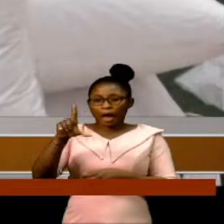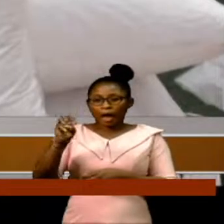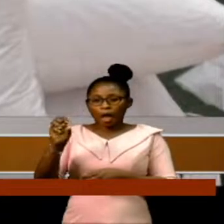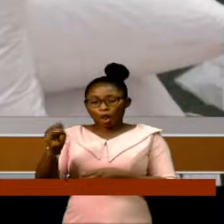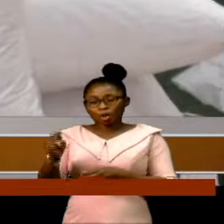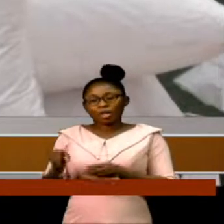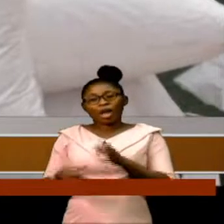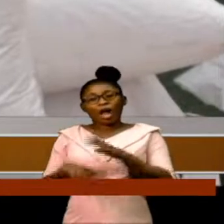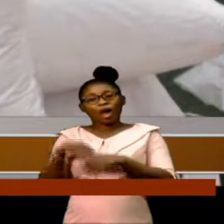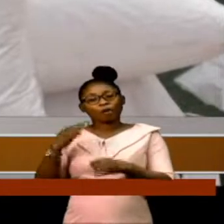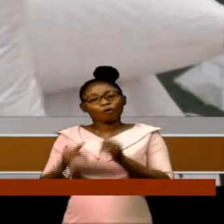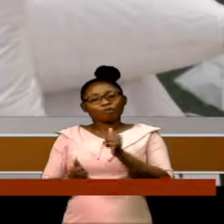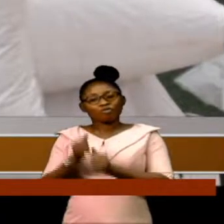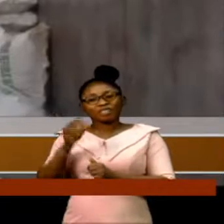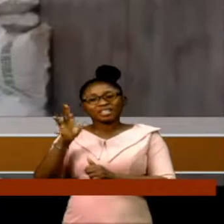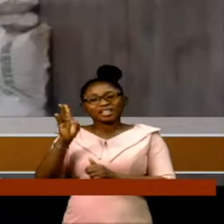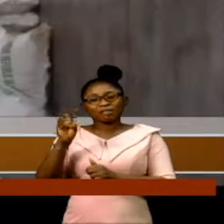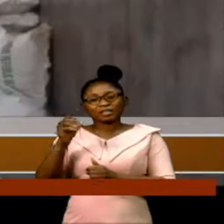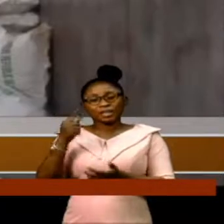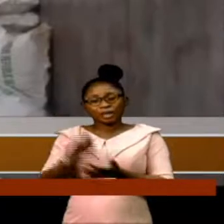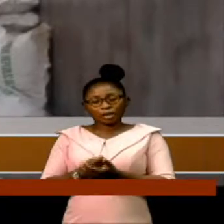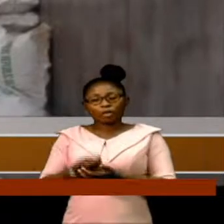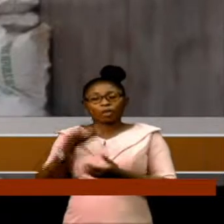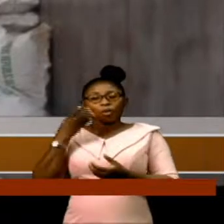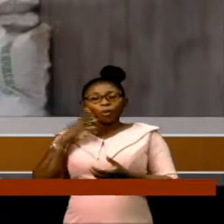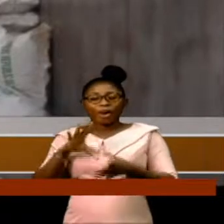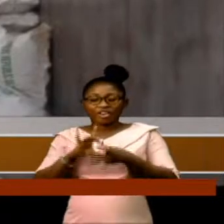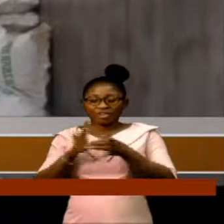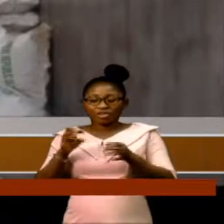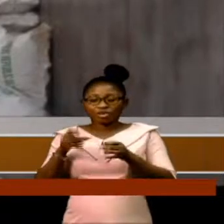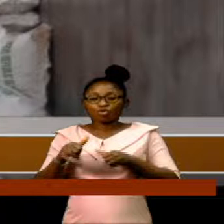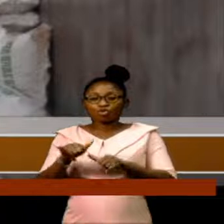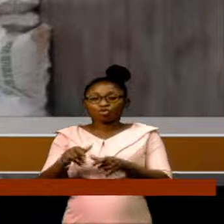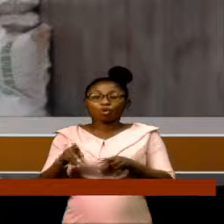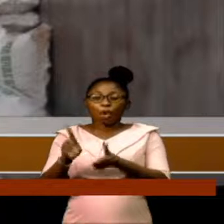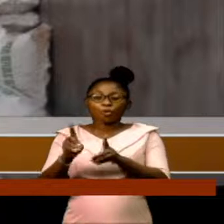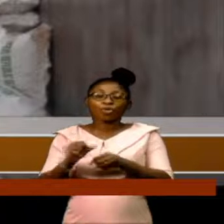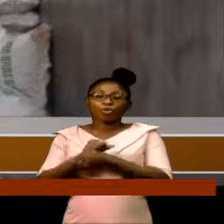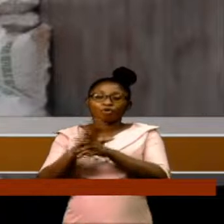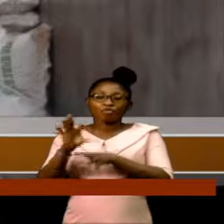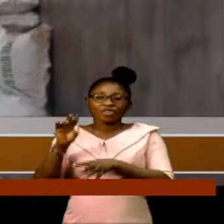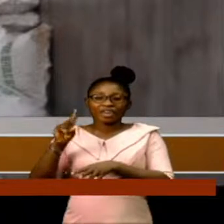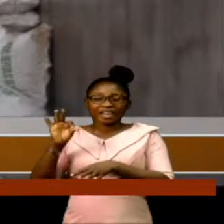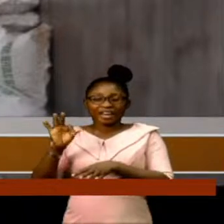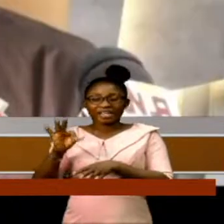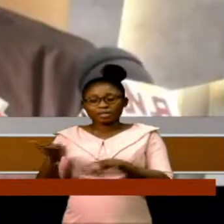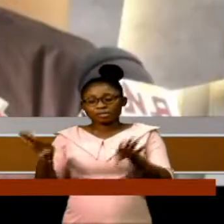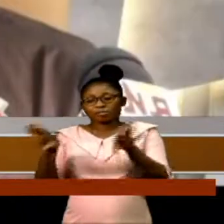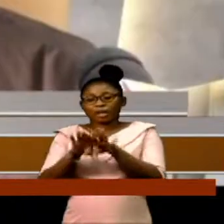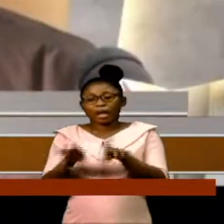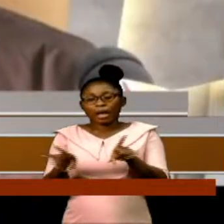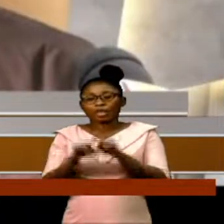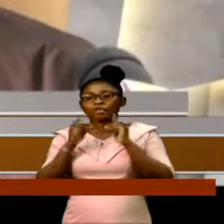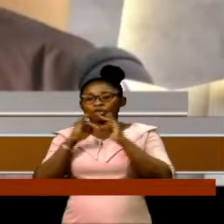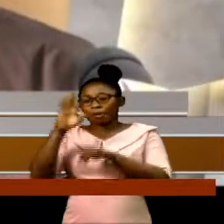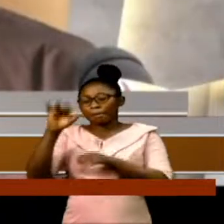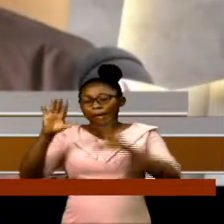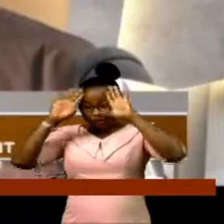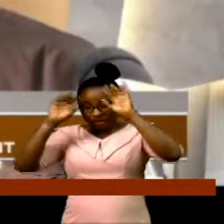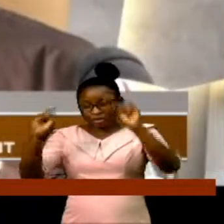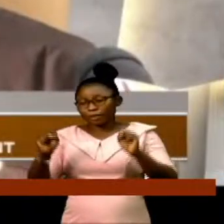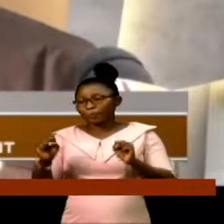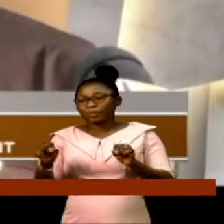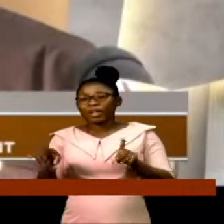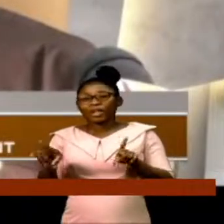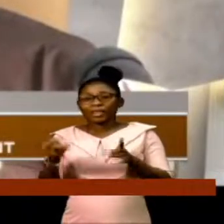which 70,000 metric tons were released during the COVID-19 lockdown as directed by President Muhammadu Buhari. That we have